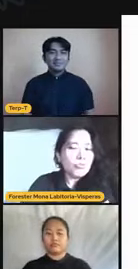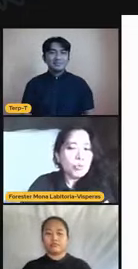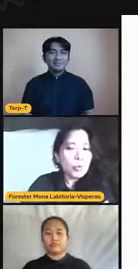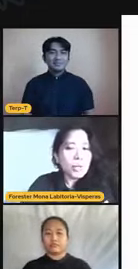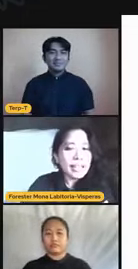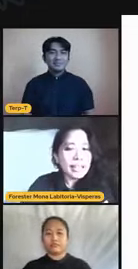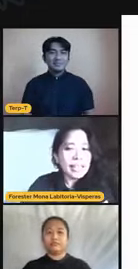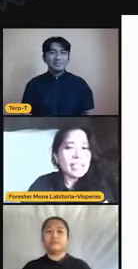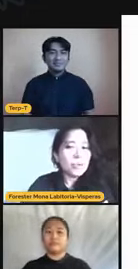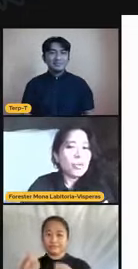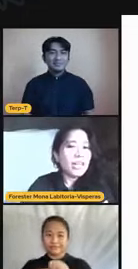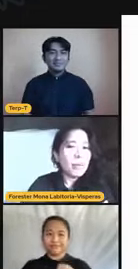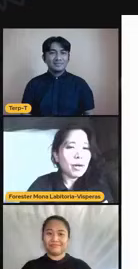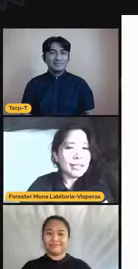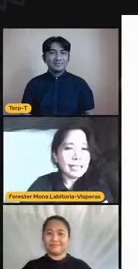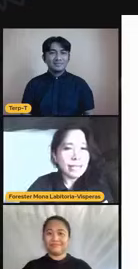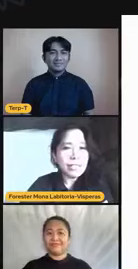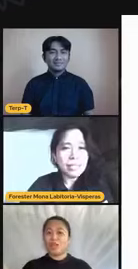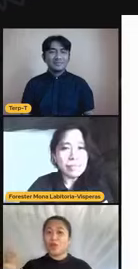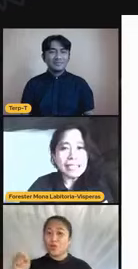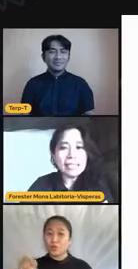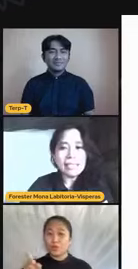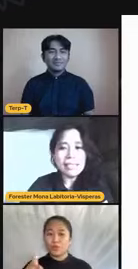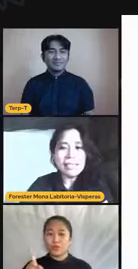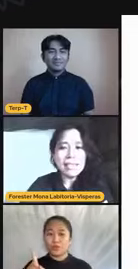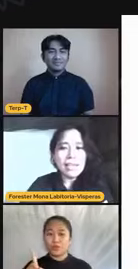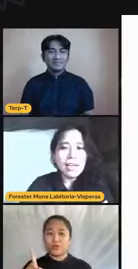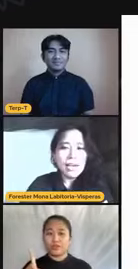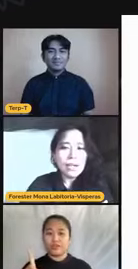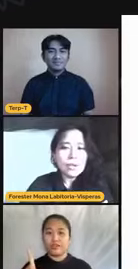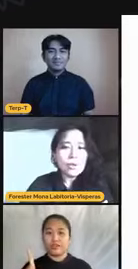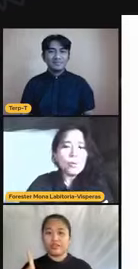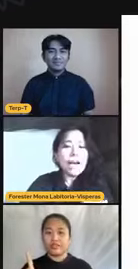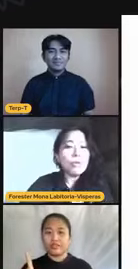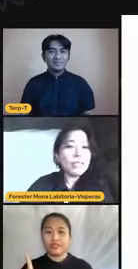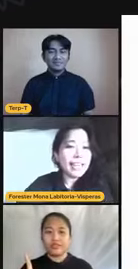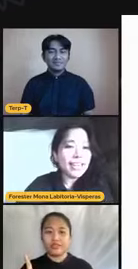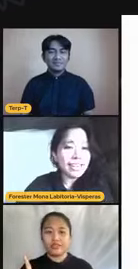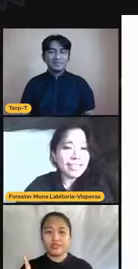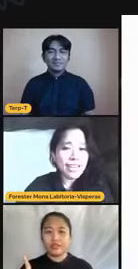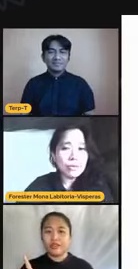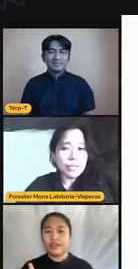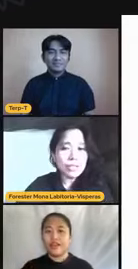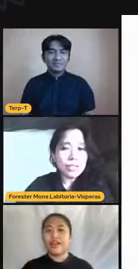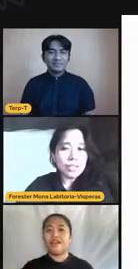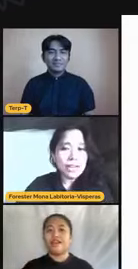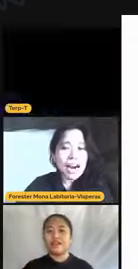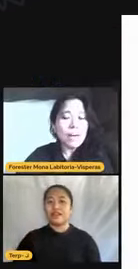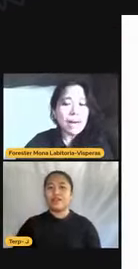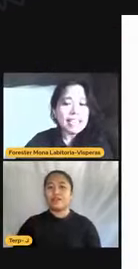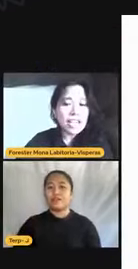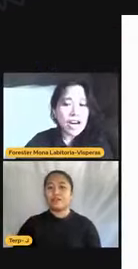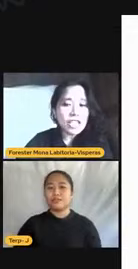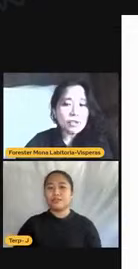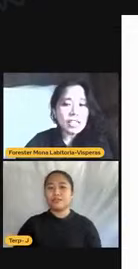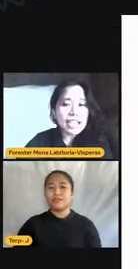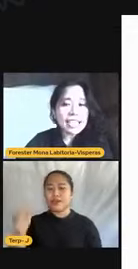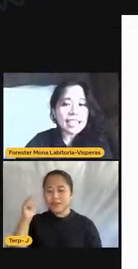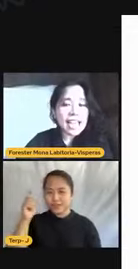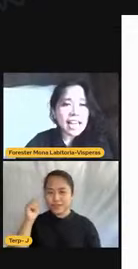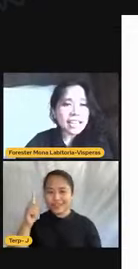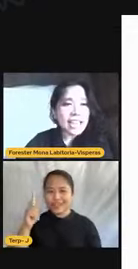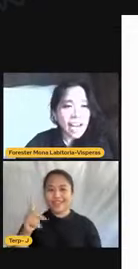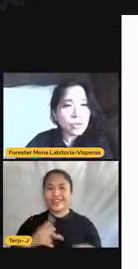So what does rolling up our sleeves mean? So we have to psych ourselves, our minds and hearts